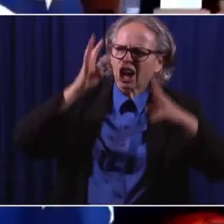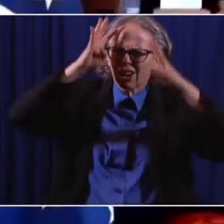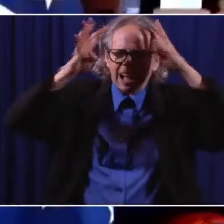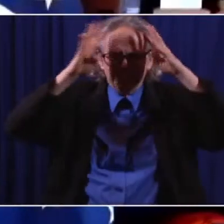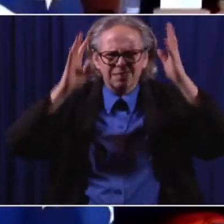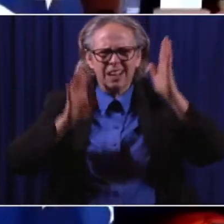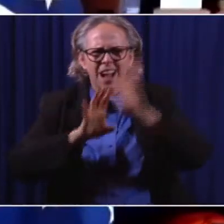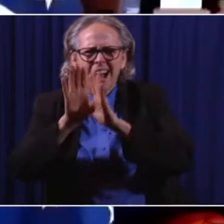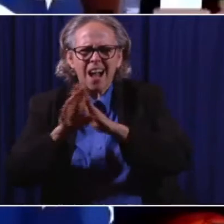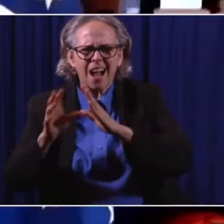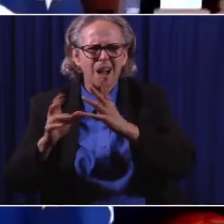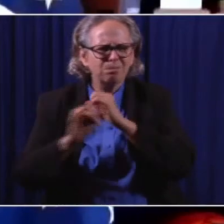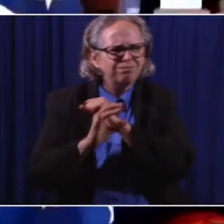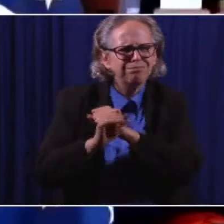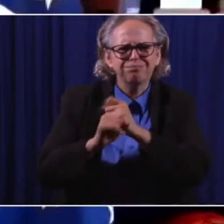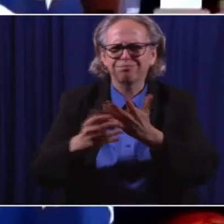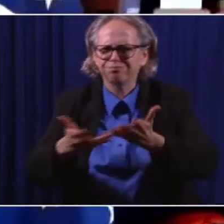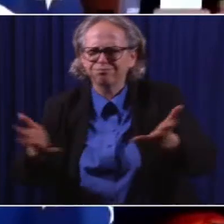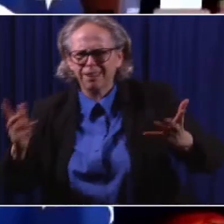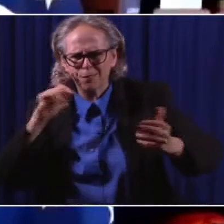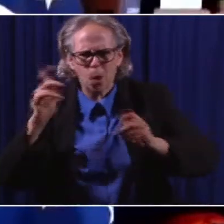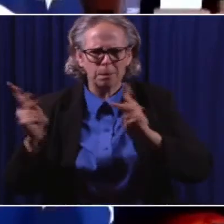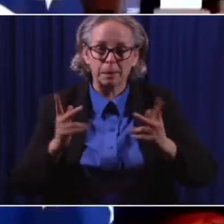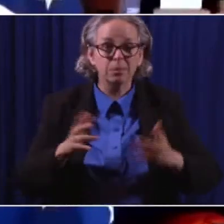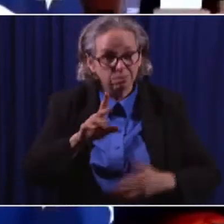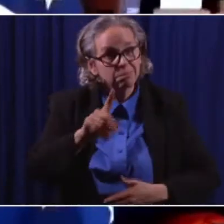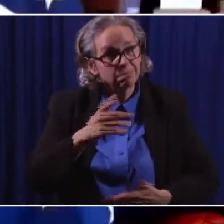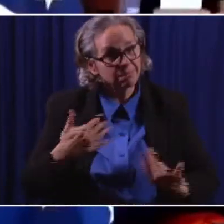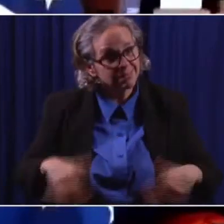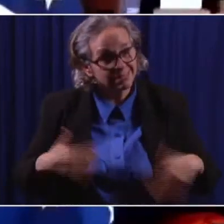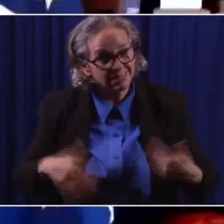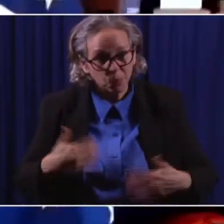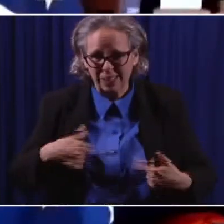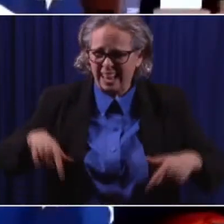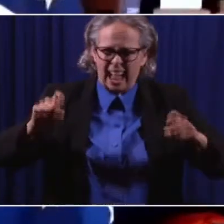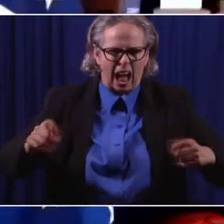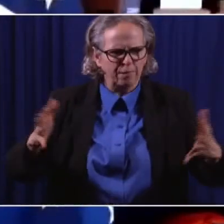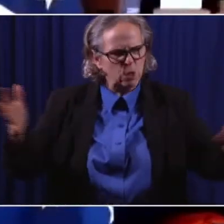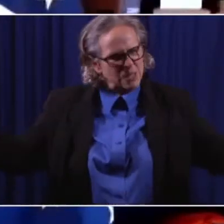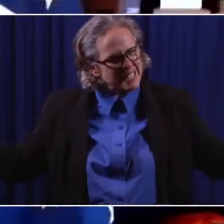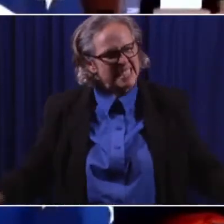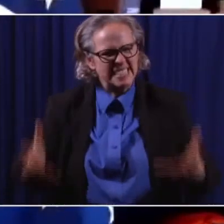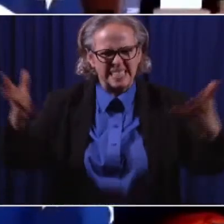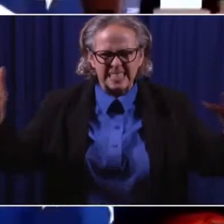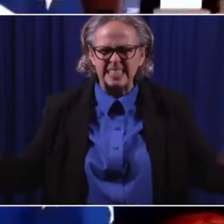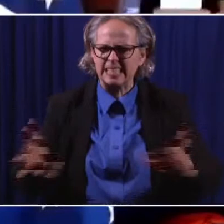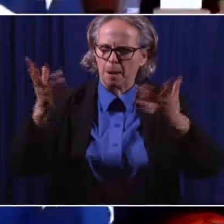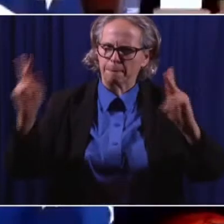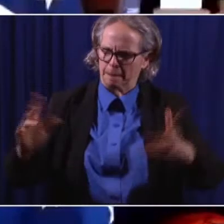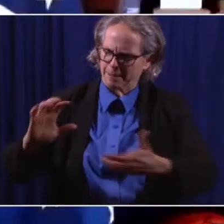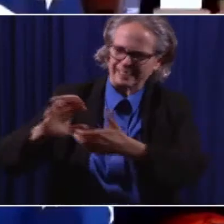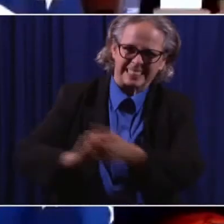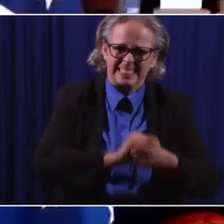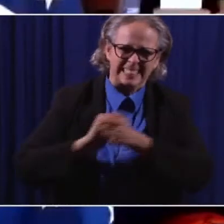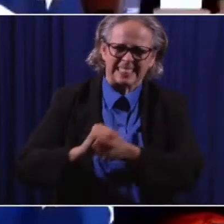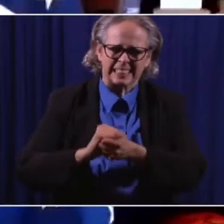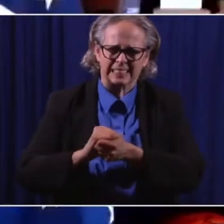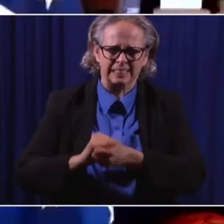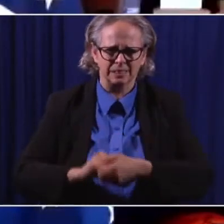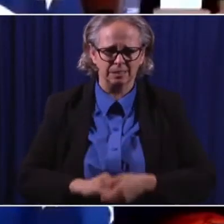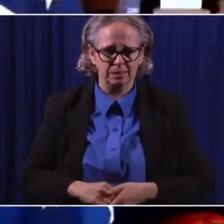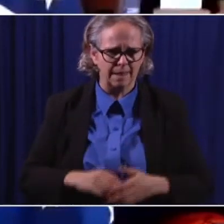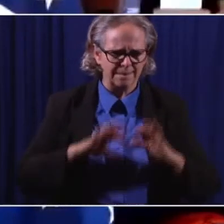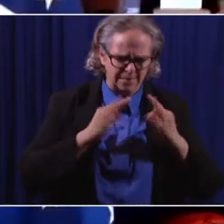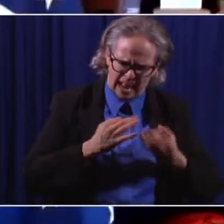level, because we do. We have to rally together in the smallest groups, as families, as communities,